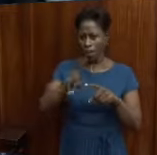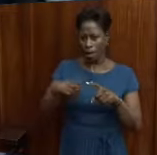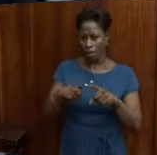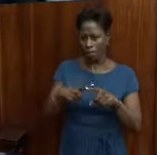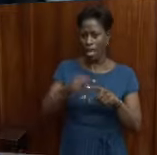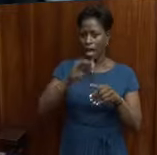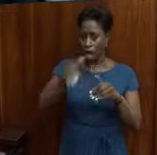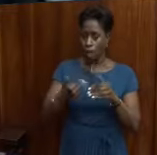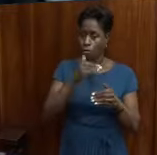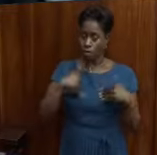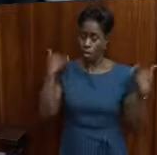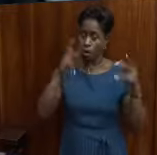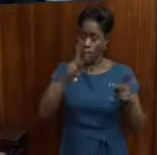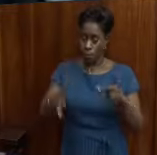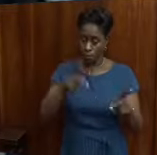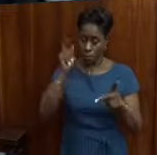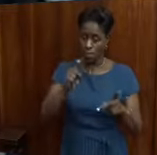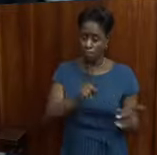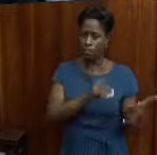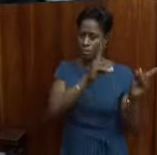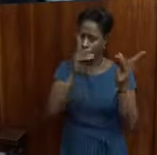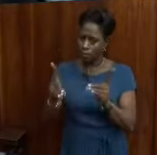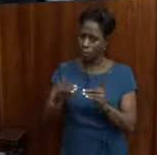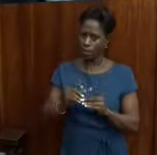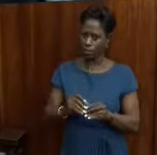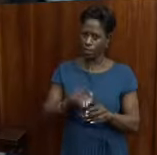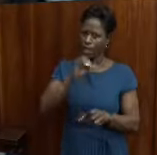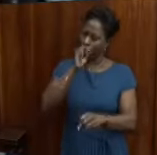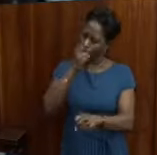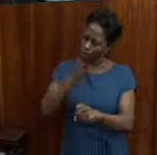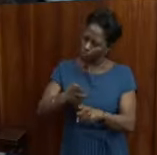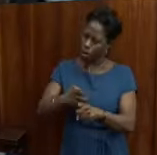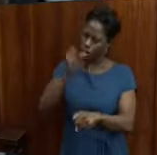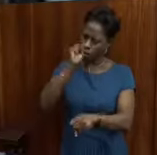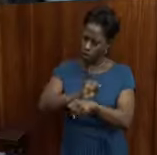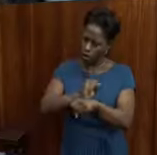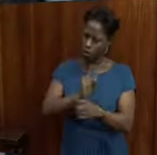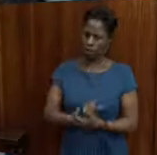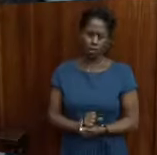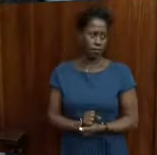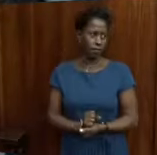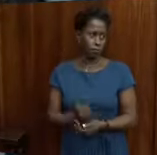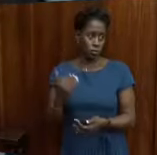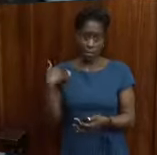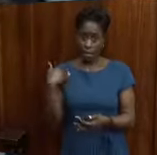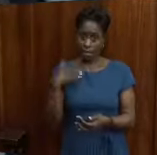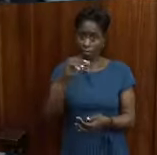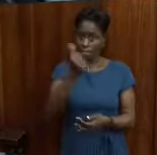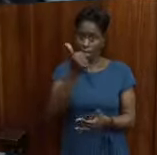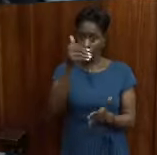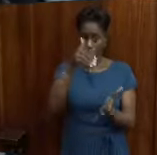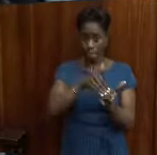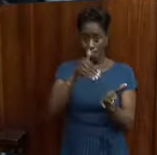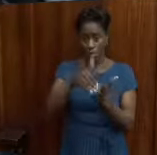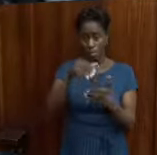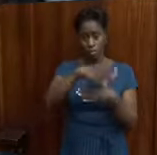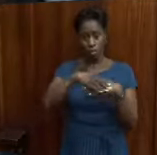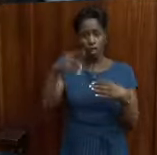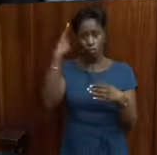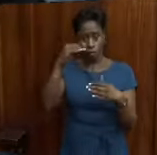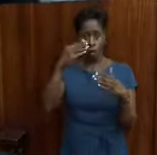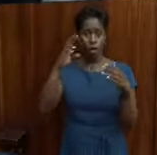persistence. In keeping with the government's commitment to the young people, an amount of $10 million is provided for the youth